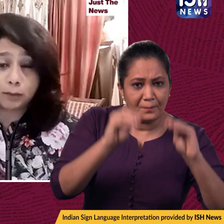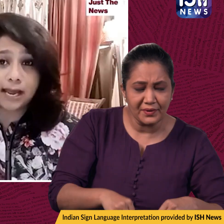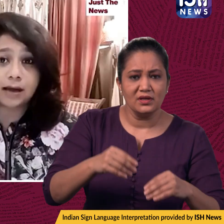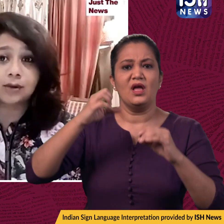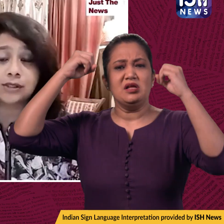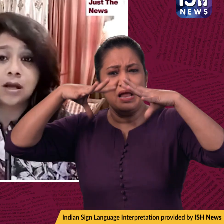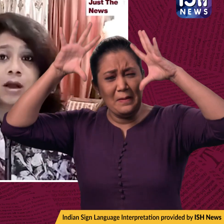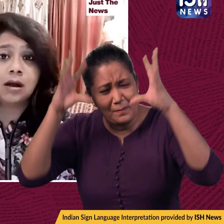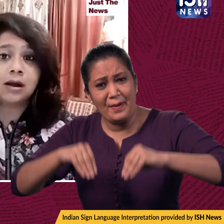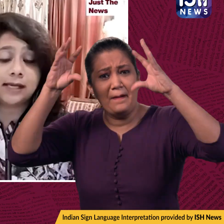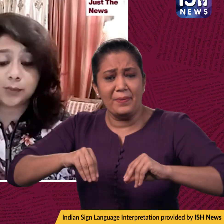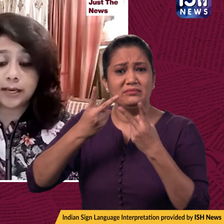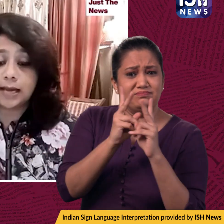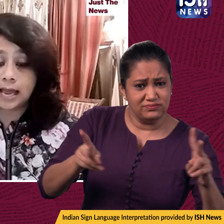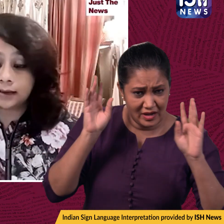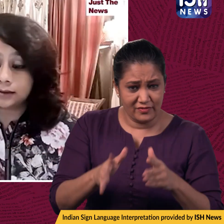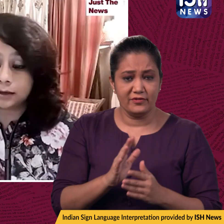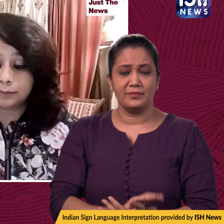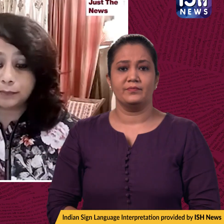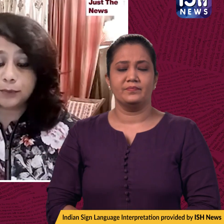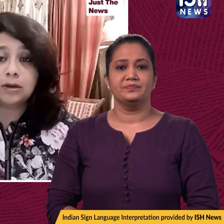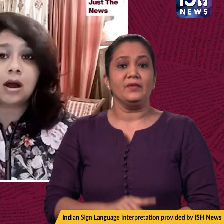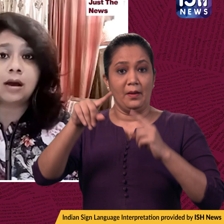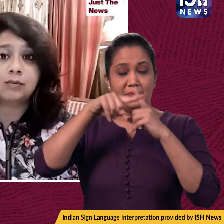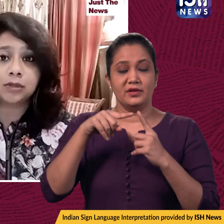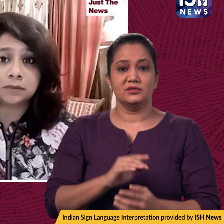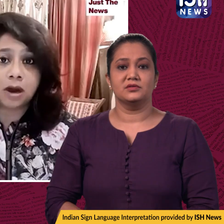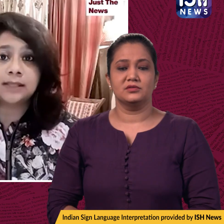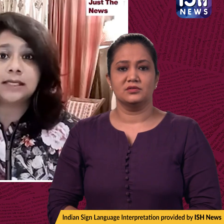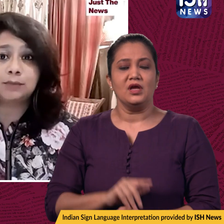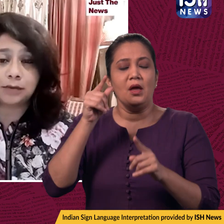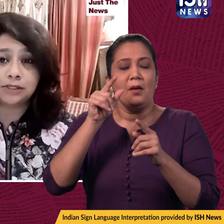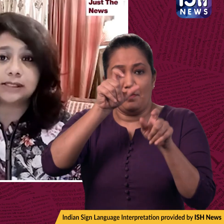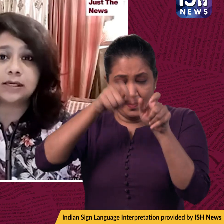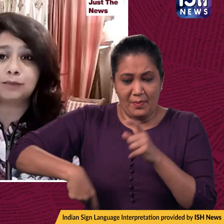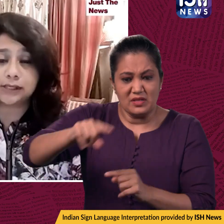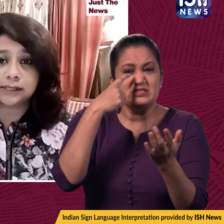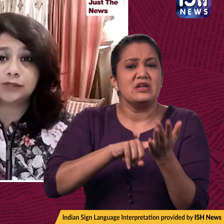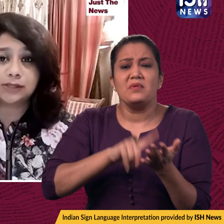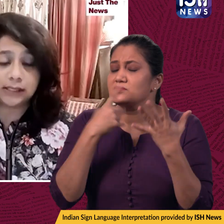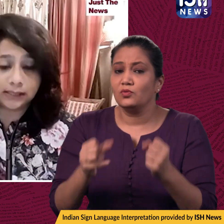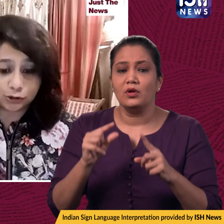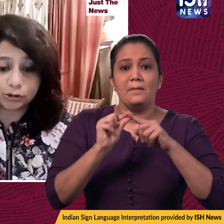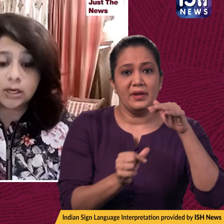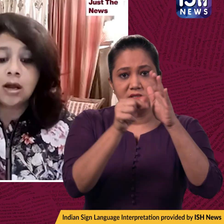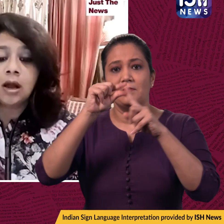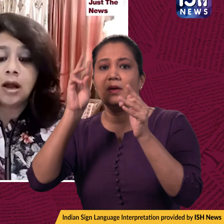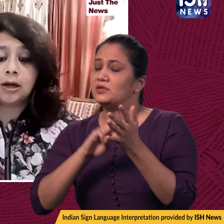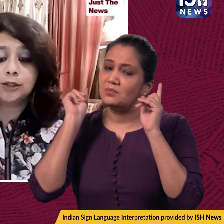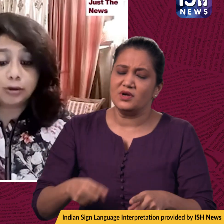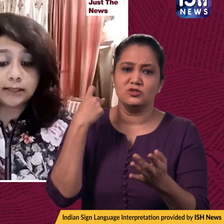are power blackouts as well, and people are demanding Prime Minister and President's